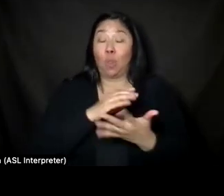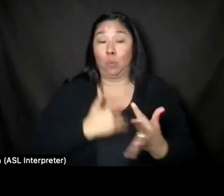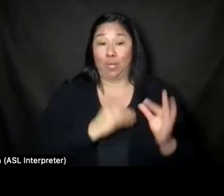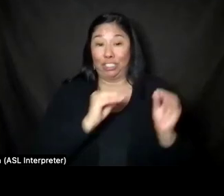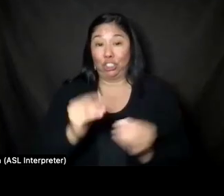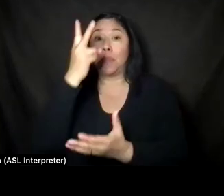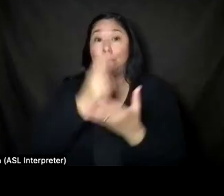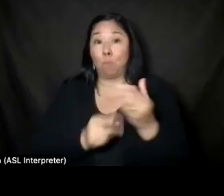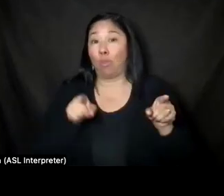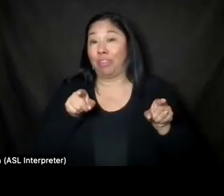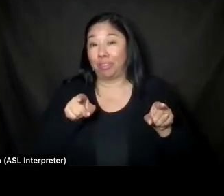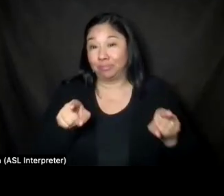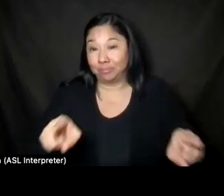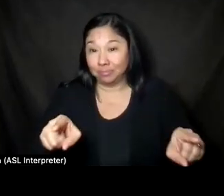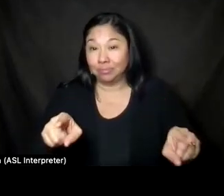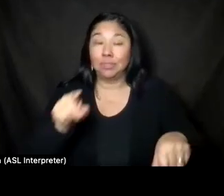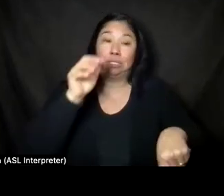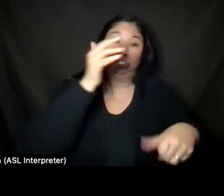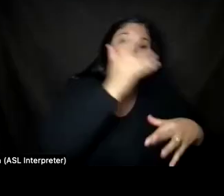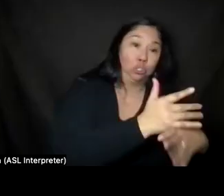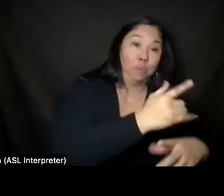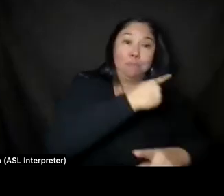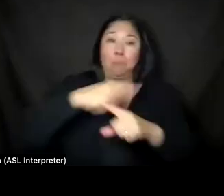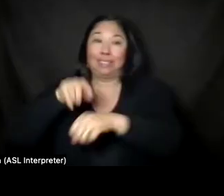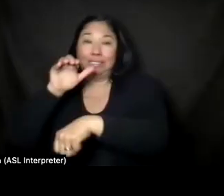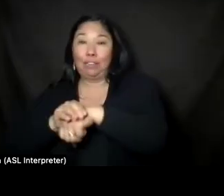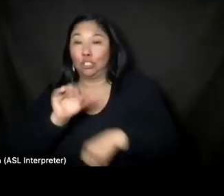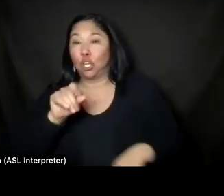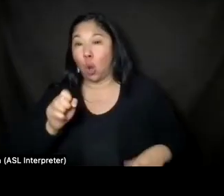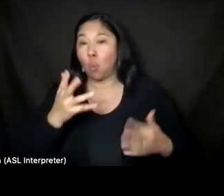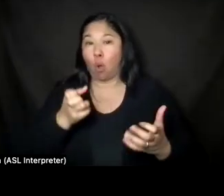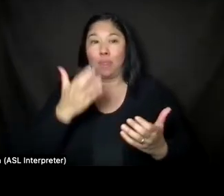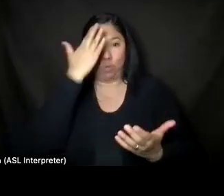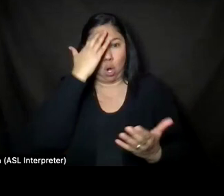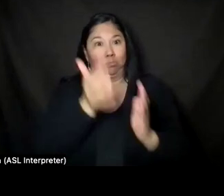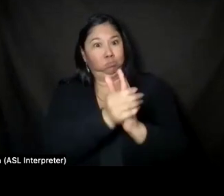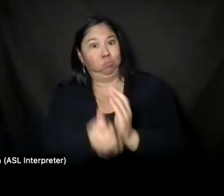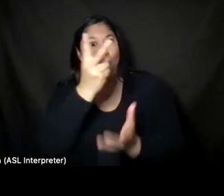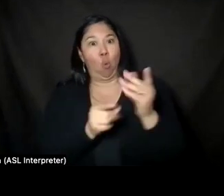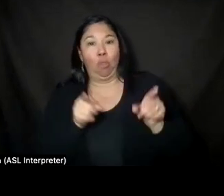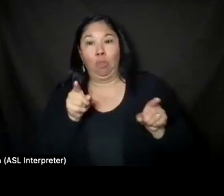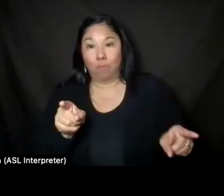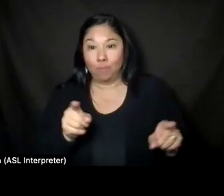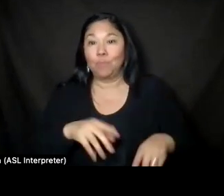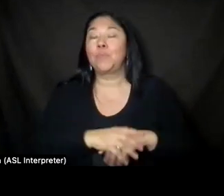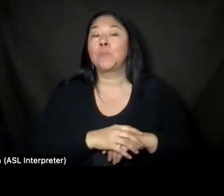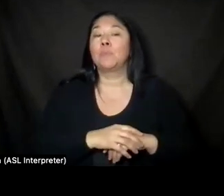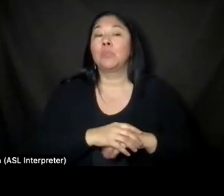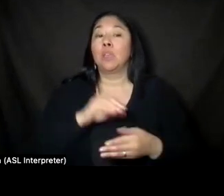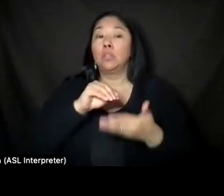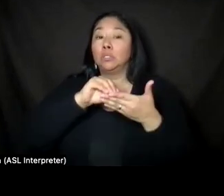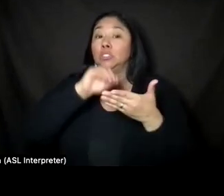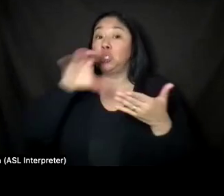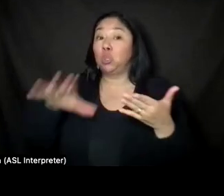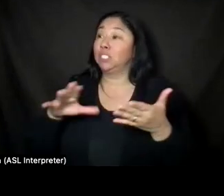codes, the English code and the German code, because we want them to be literate in both. We may also have students who are learning to read in